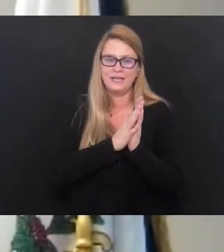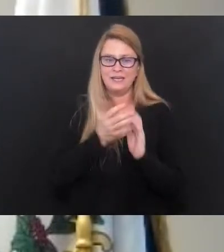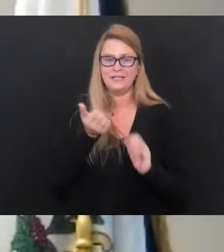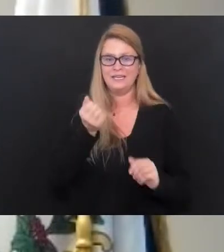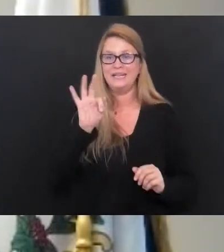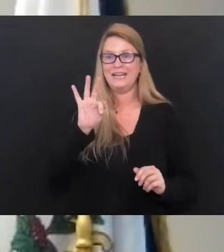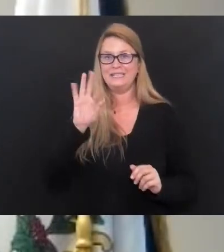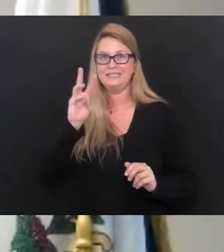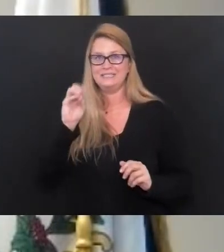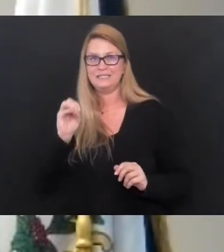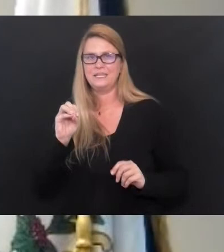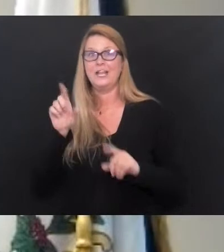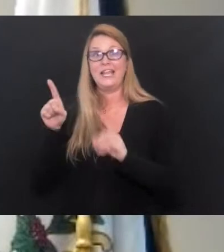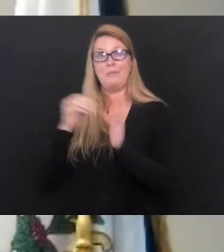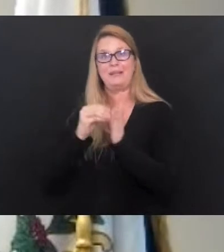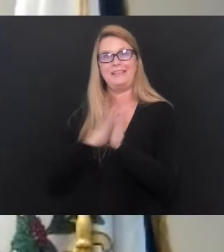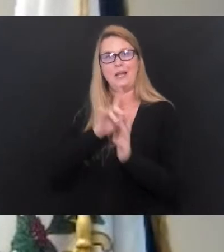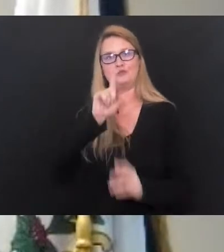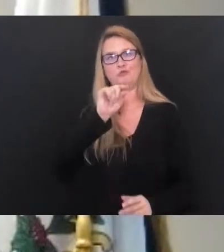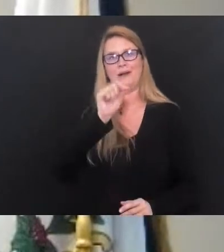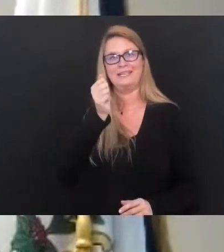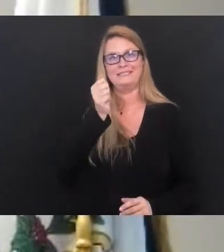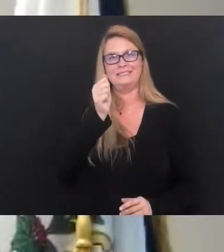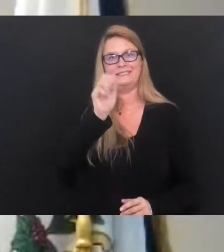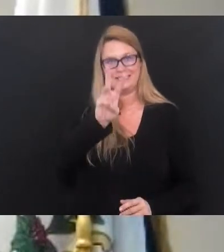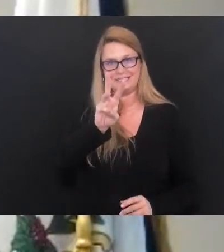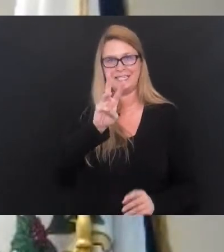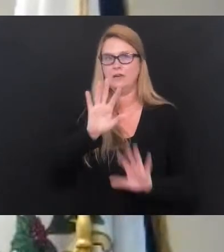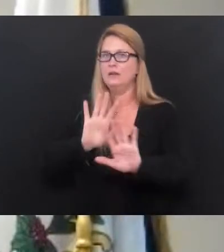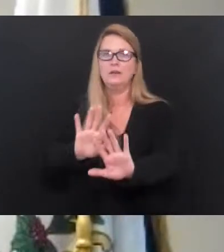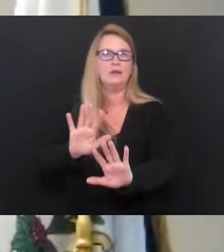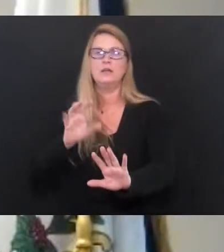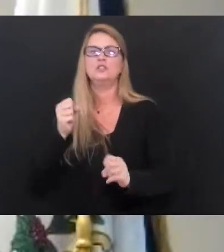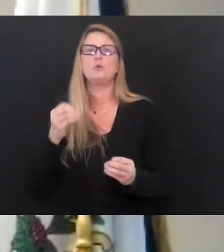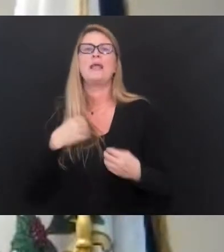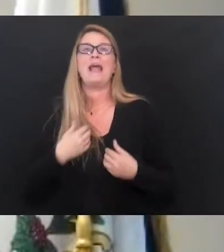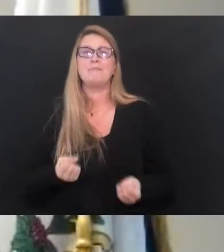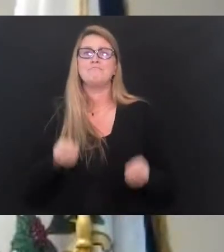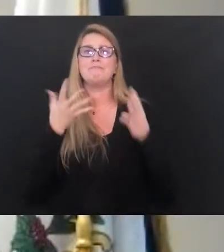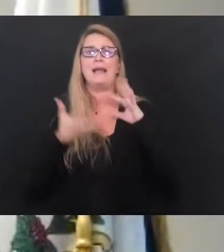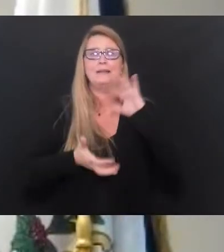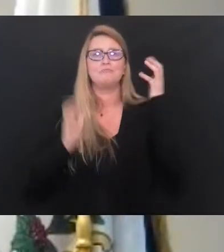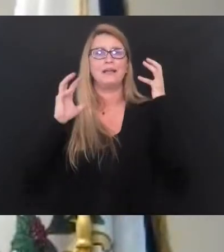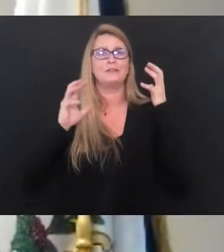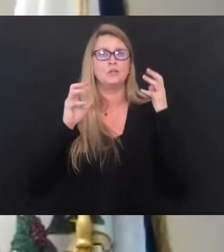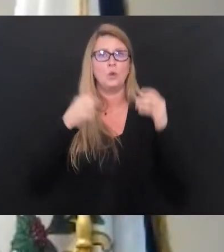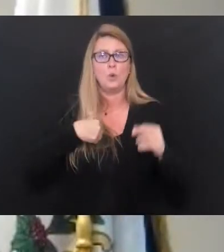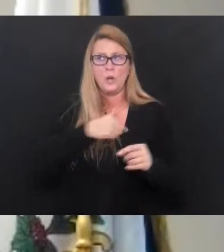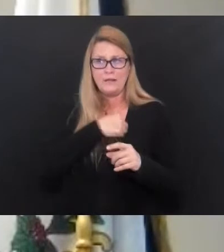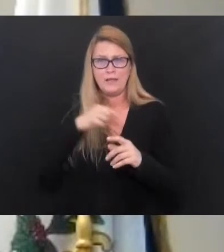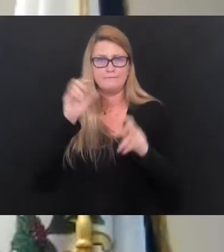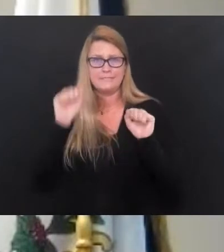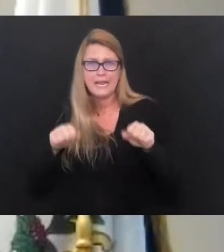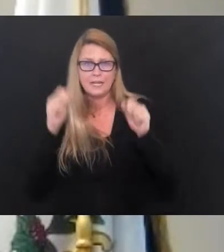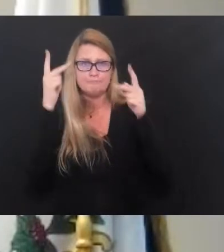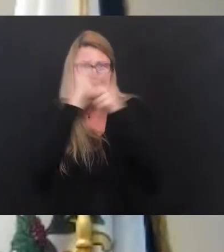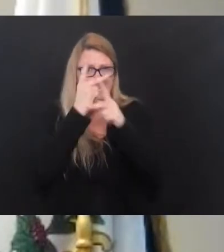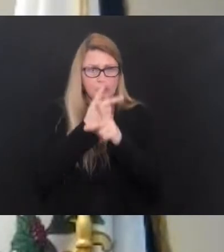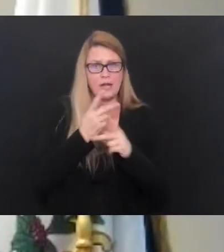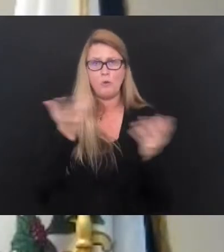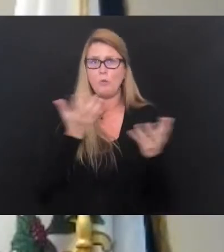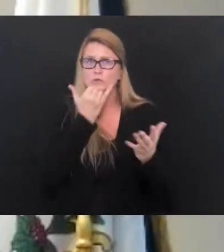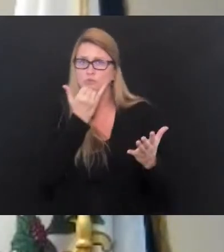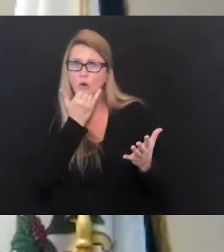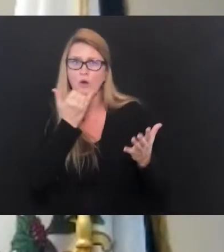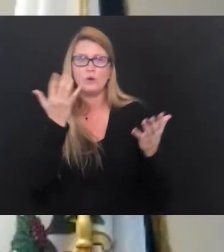1916, it was 2016. So we have a lot of errors like that in there that as people call, we can dig into that